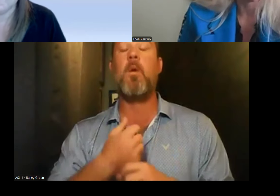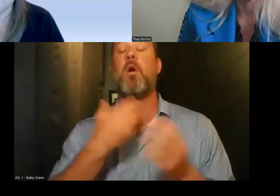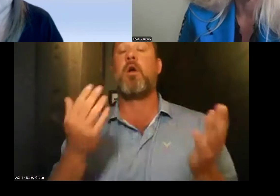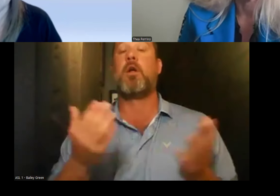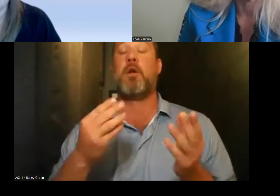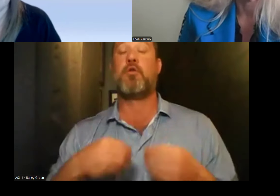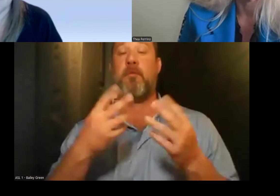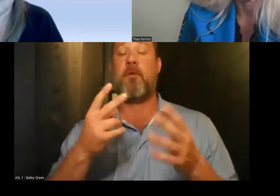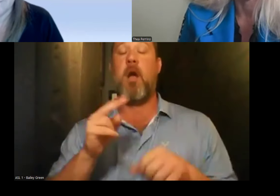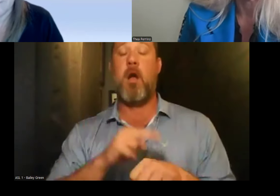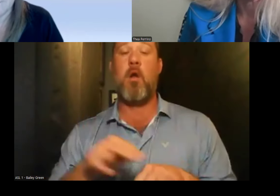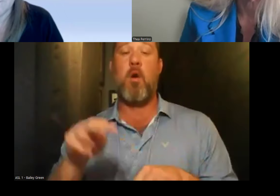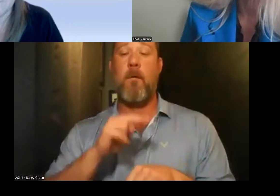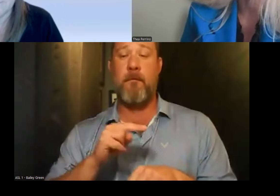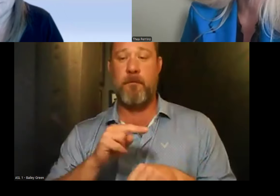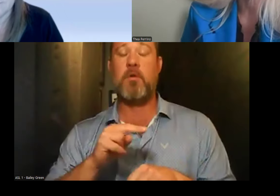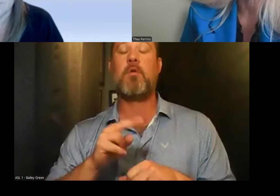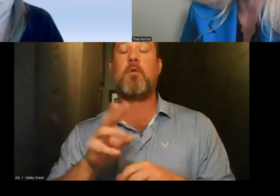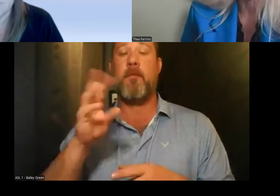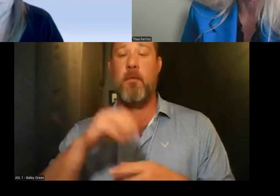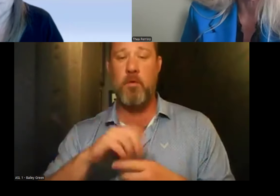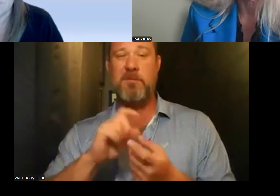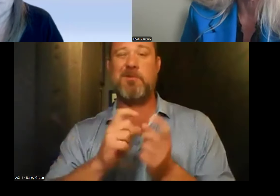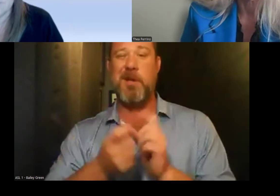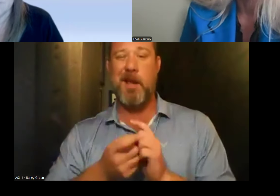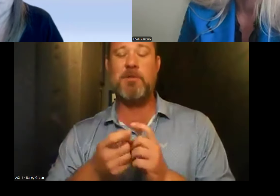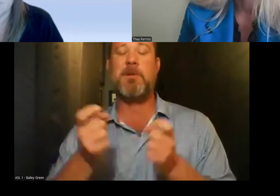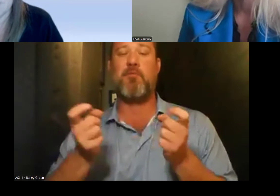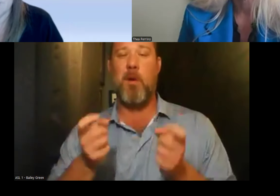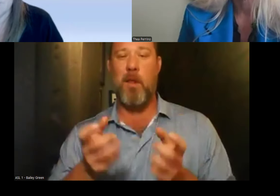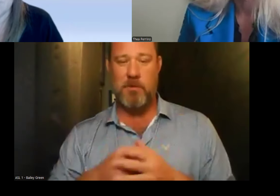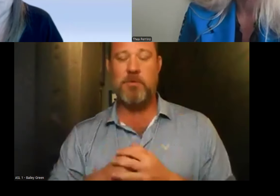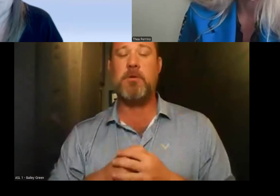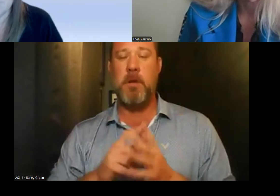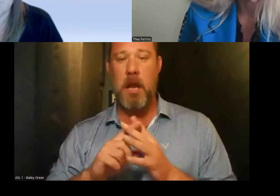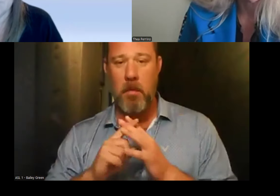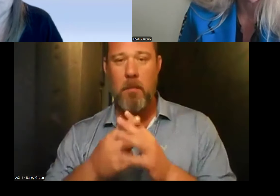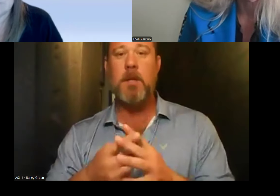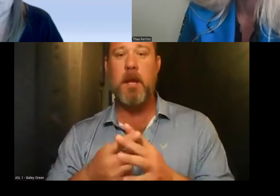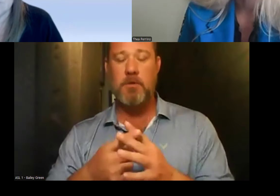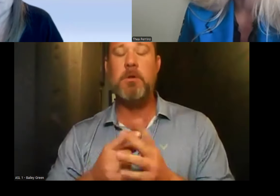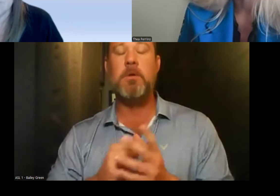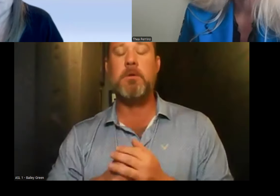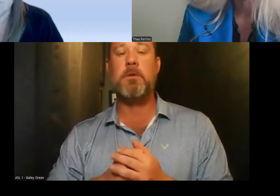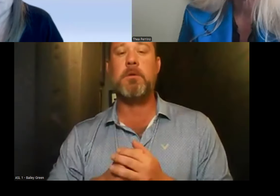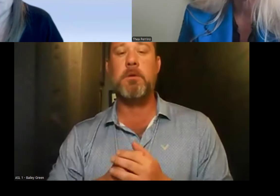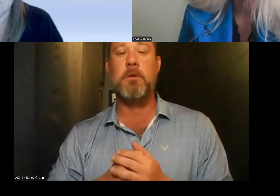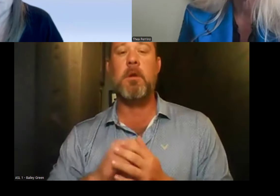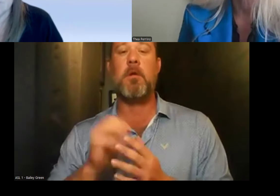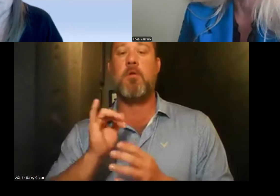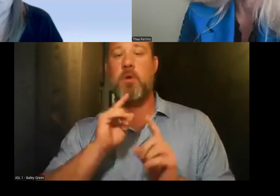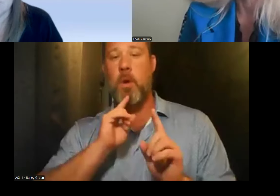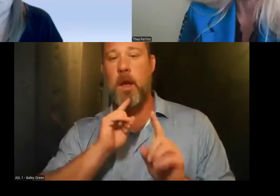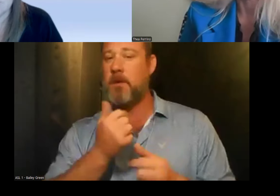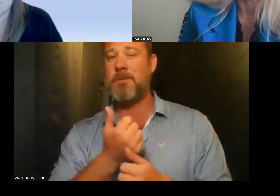here to provide an overview of the substantive changes in the regulations, implementation measures, and also to answer